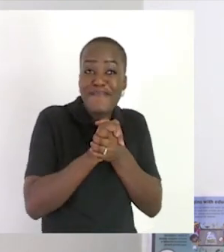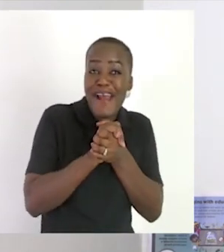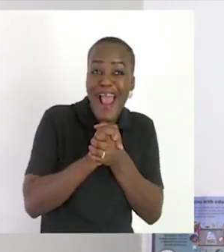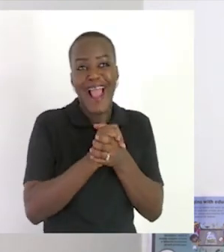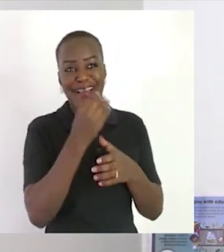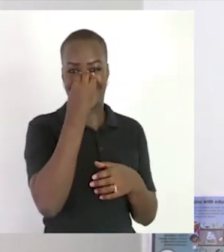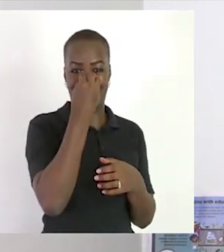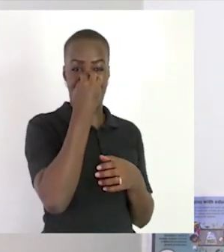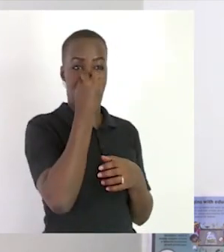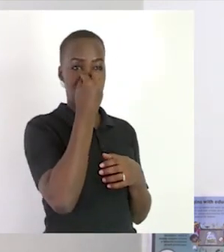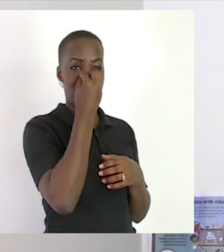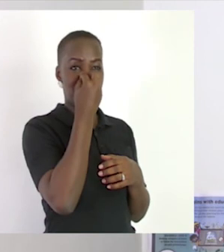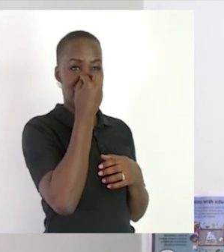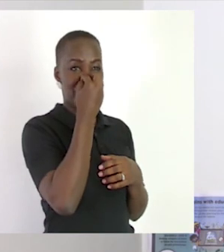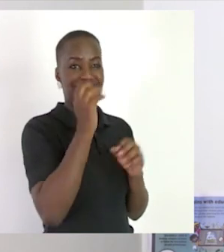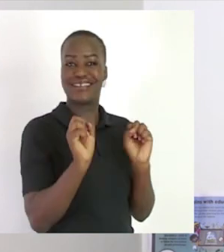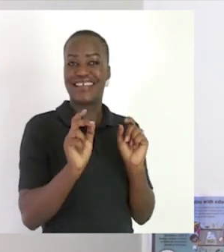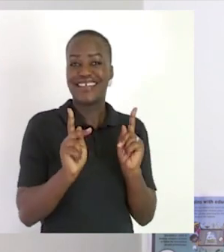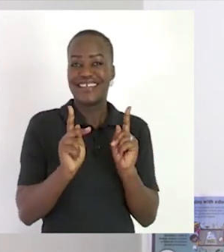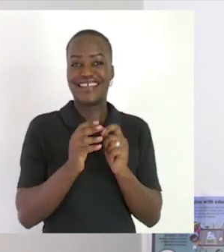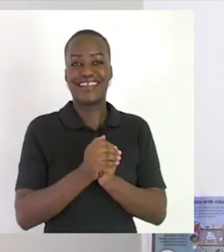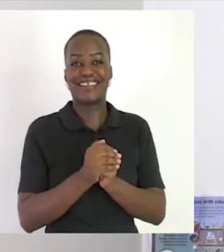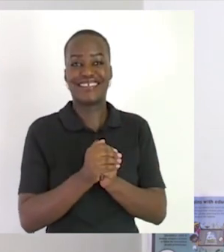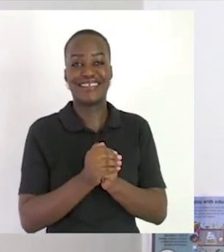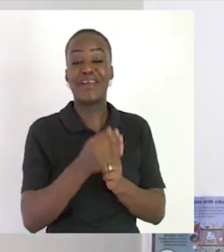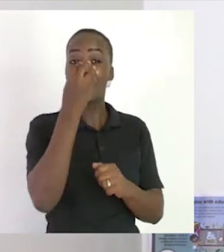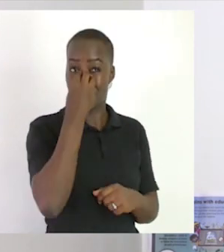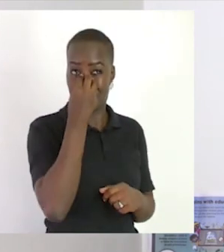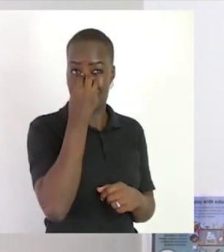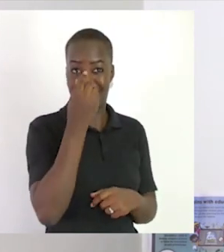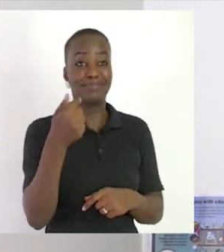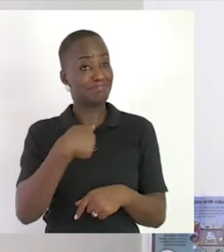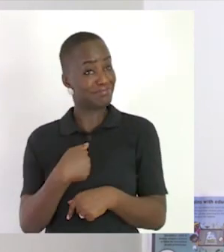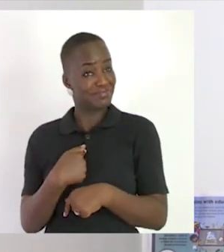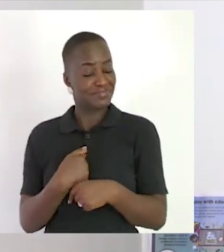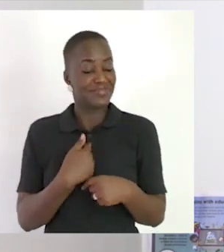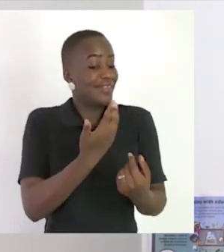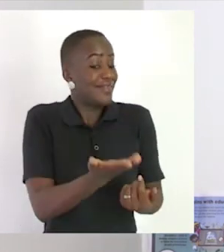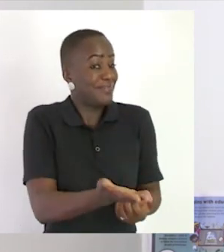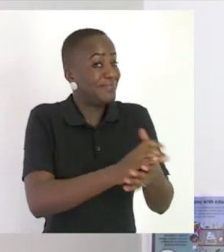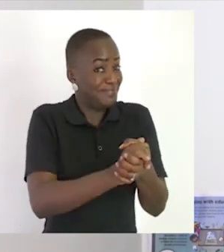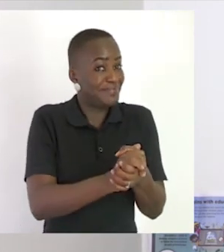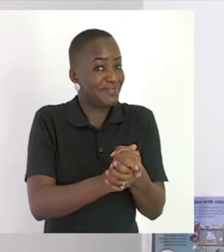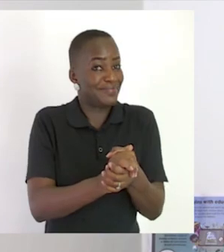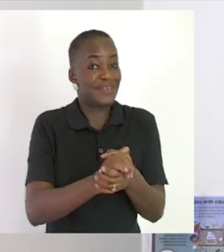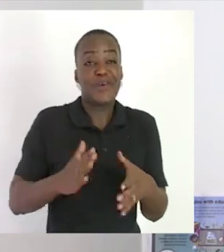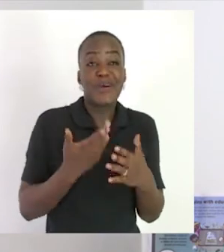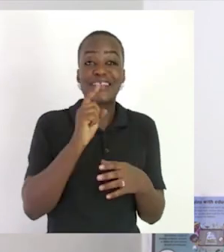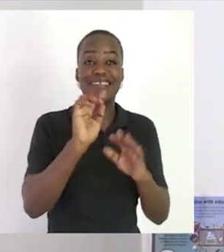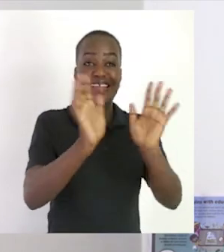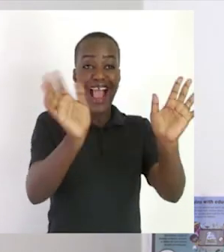Zashi. Okay, everybody, from Zashi, myself, and my friend would like to